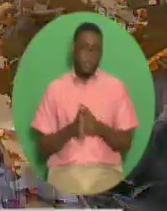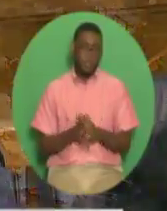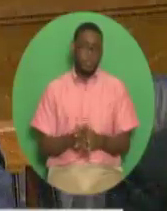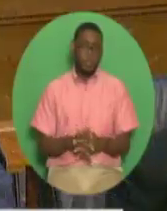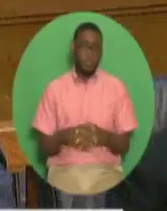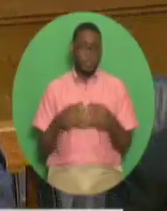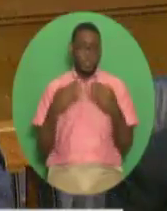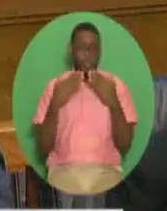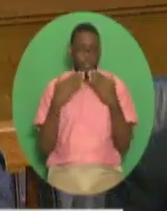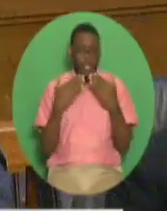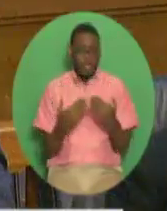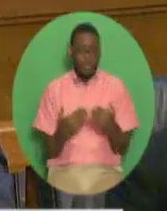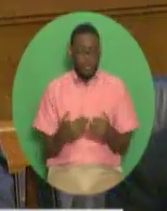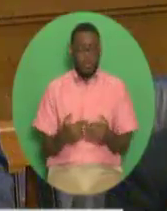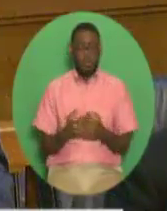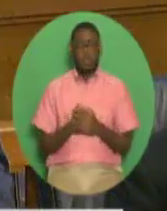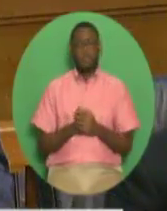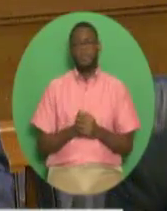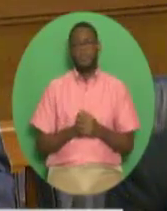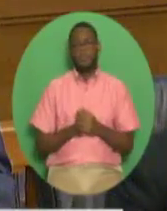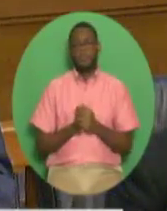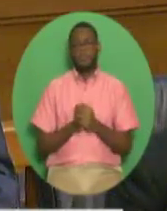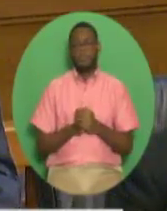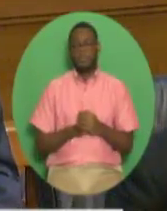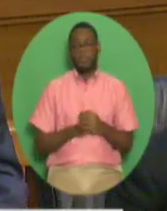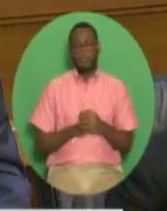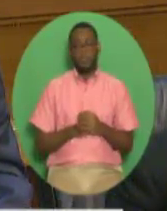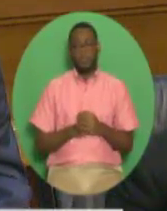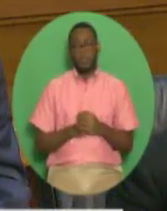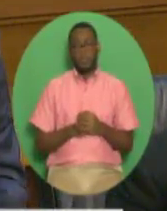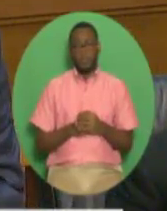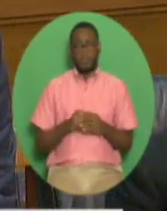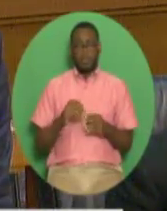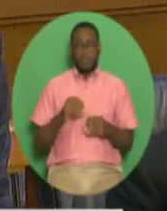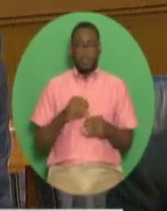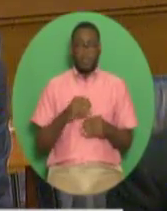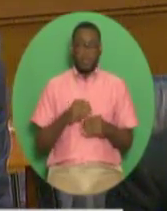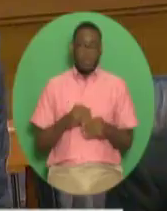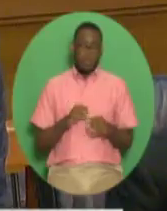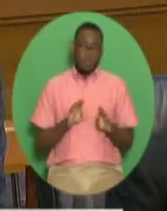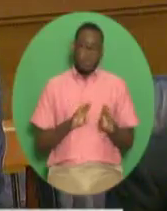Speaker. Order. Order.